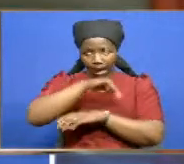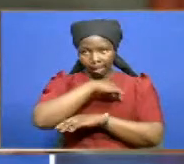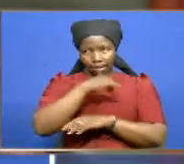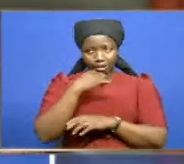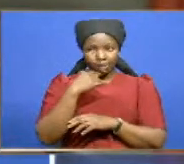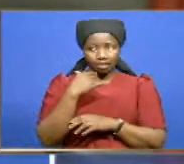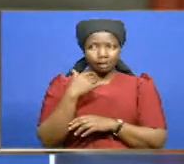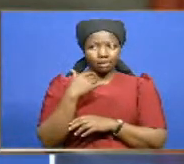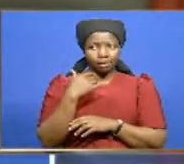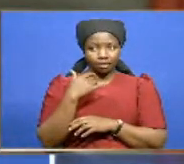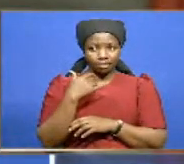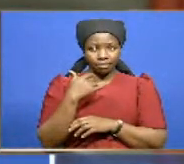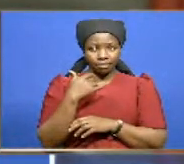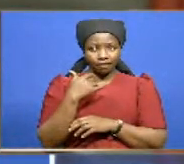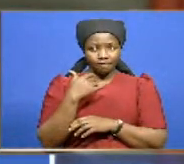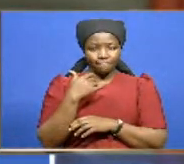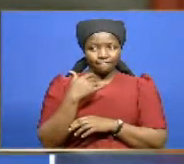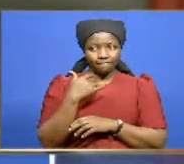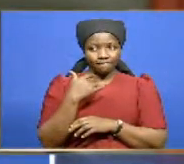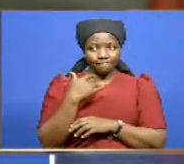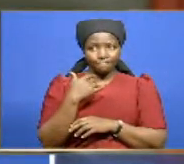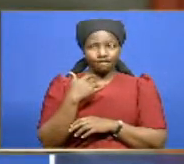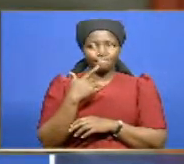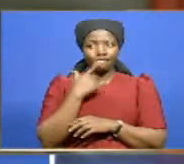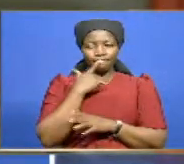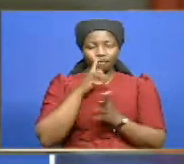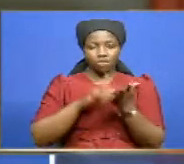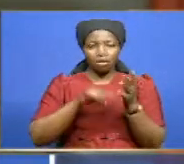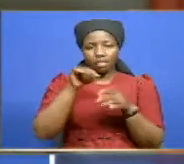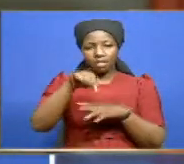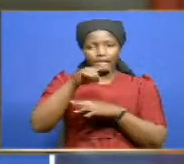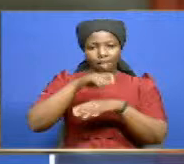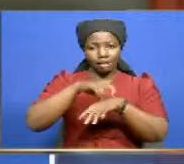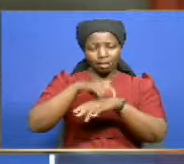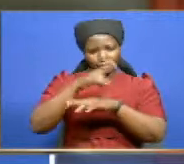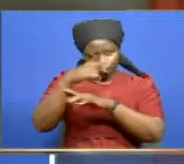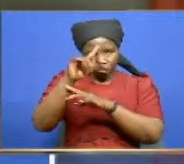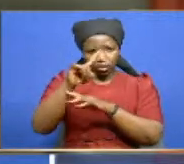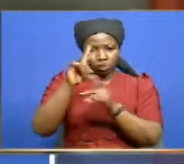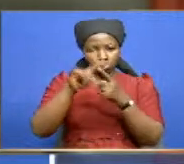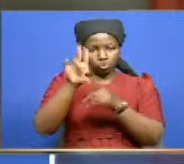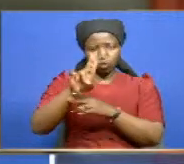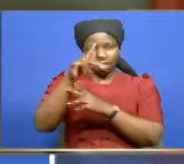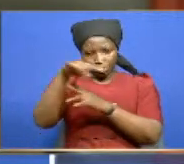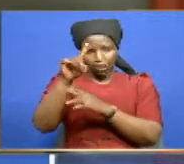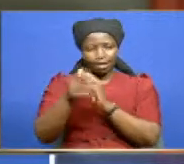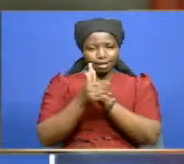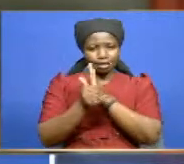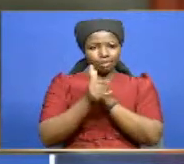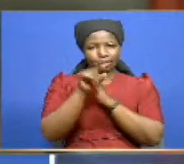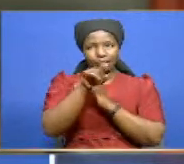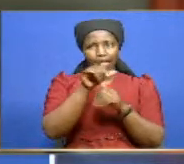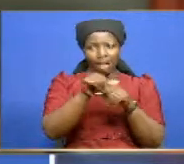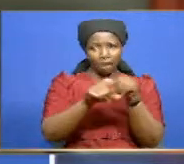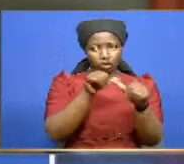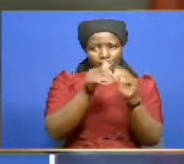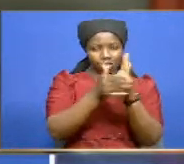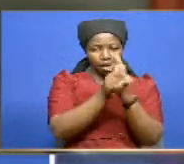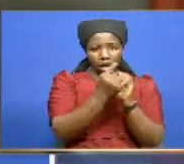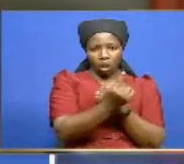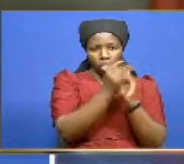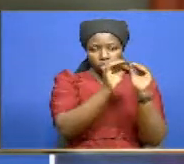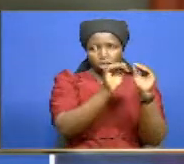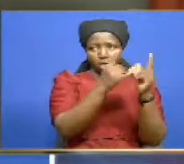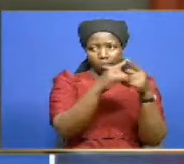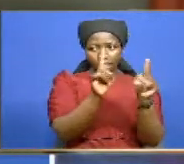at advanced age and still win. And we are saying now is the right time to start giving the right skills. It will not just be about skills in sports.